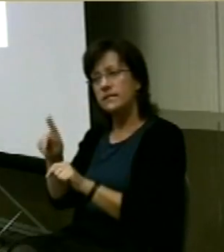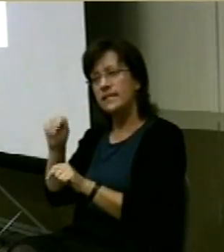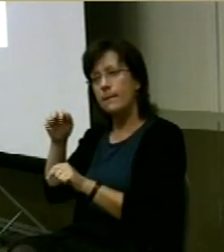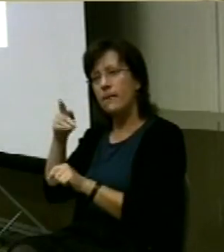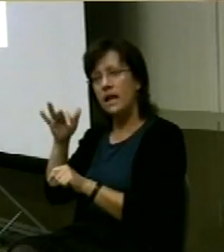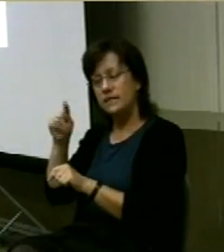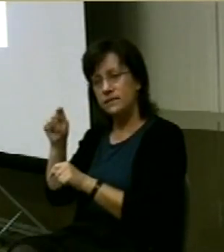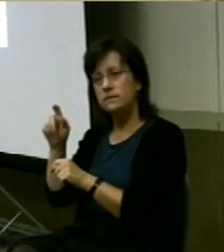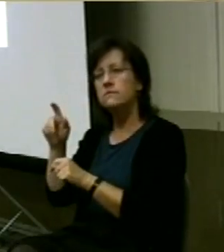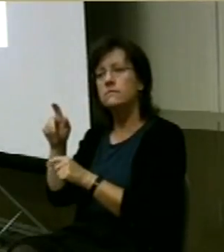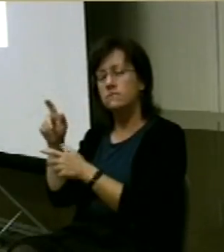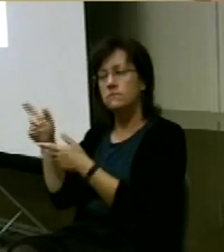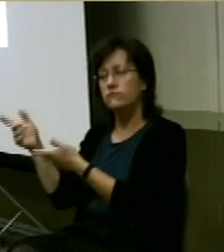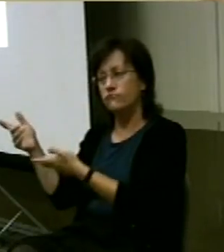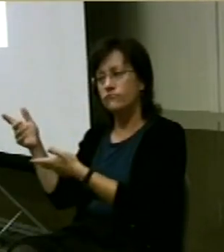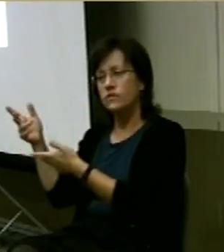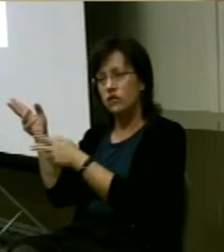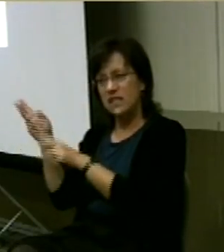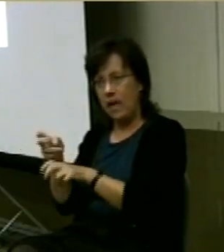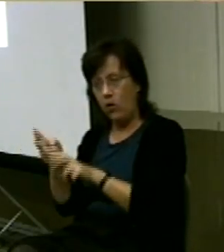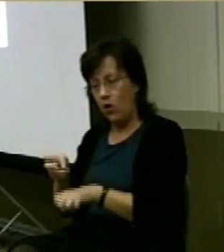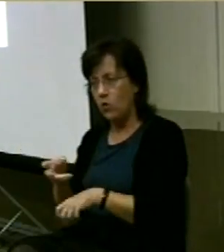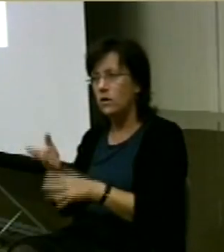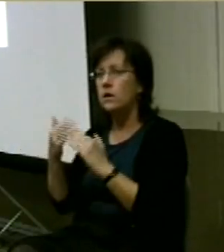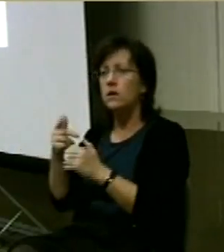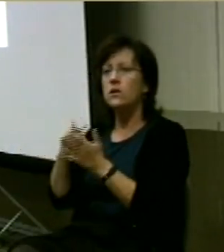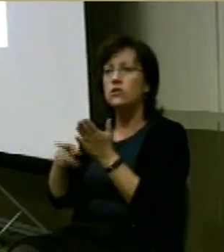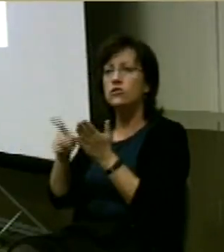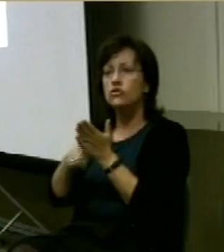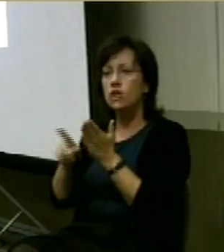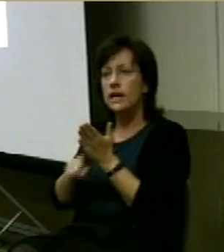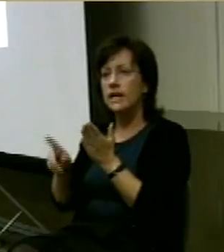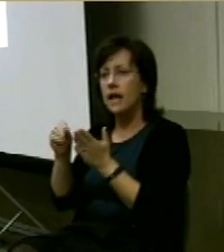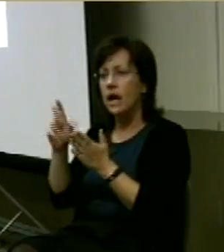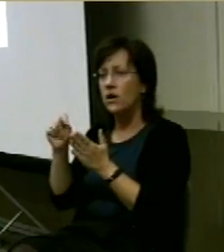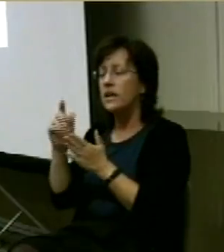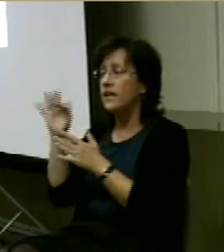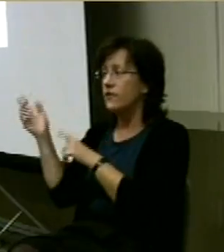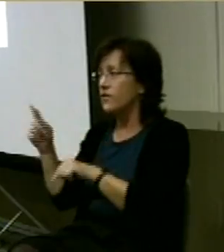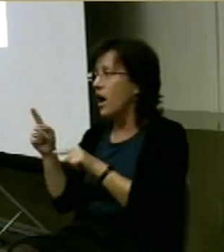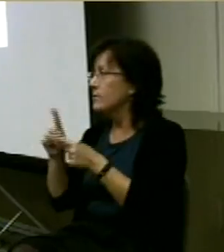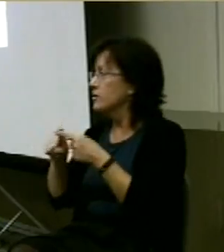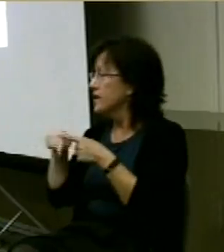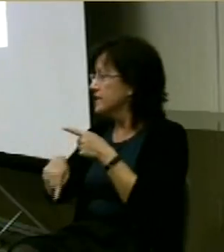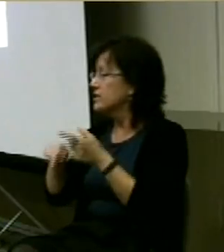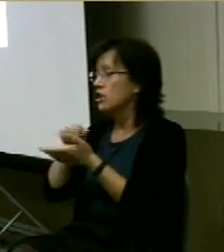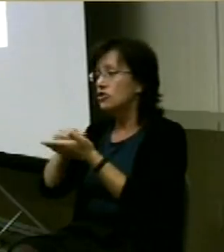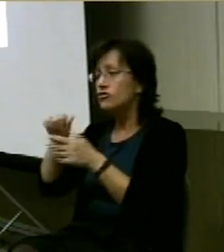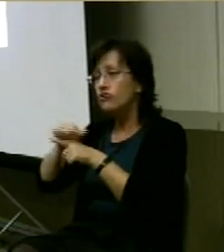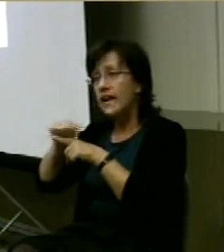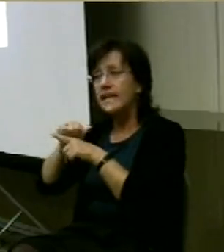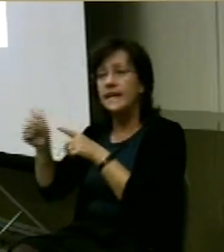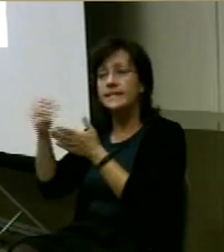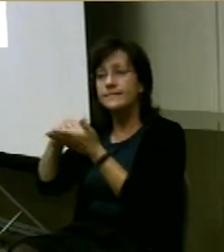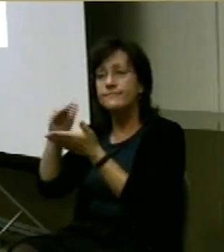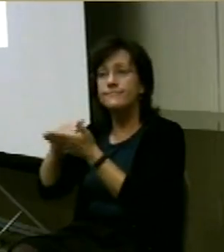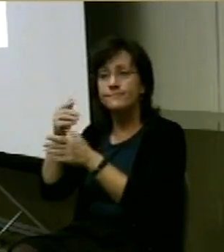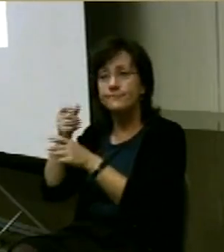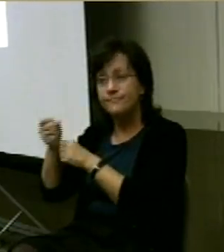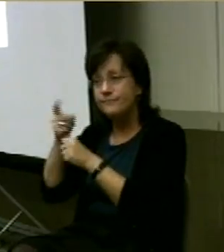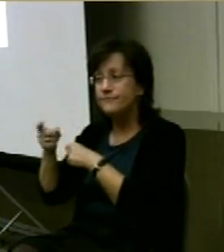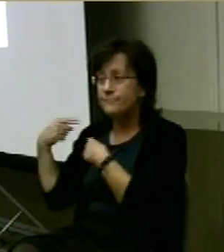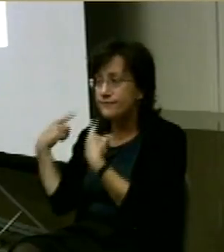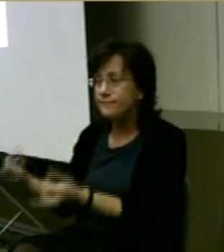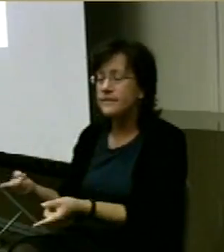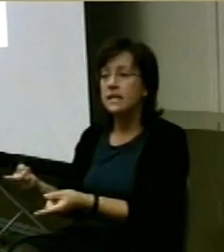is a system that a lot of you are familiar with if you've been coming to these trainings over and over again. For those of you who are new, you might not be